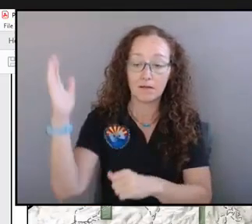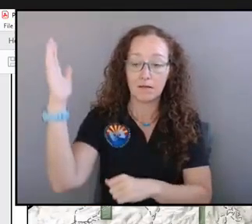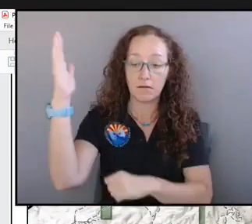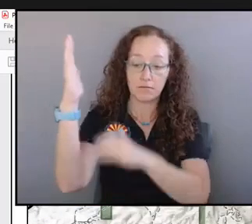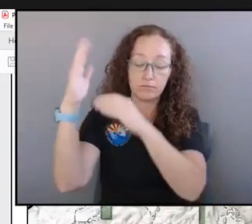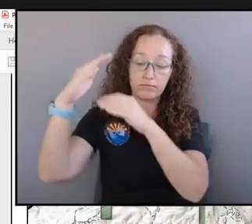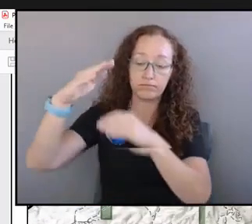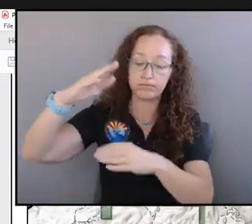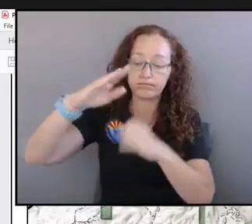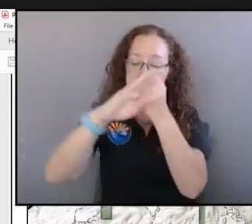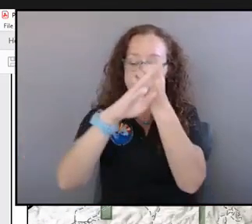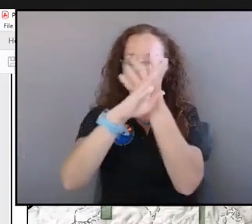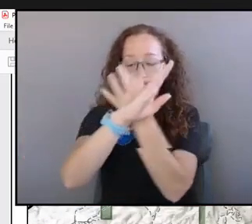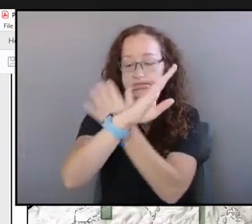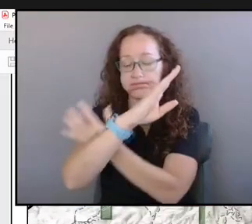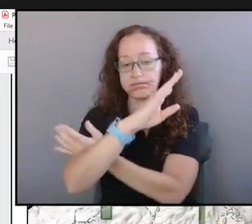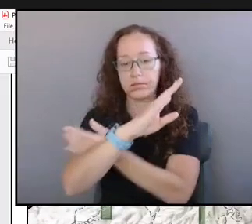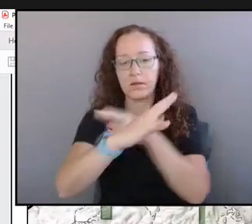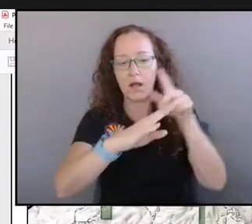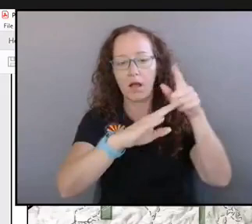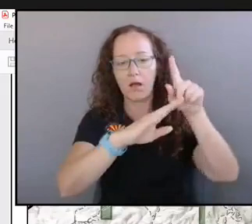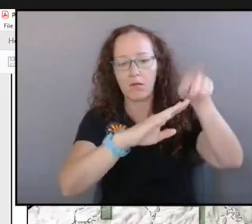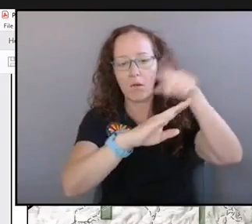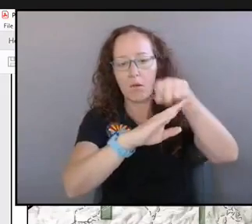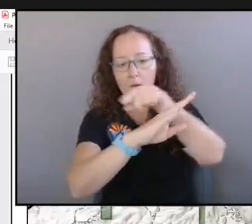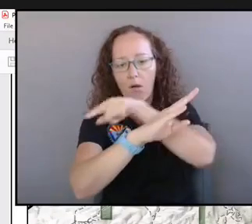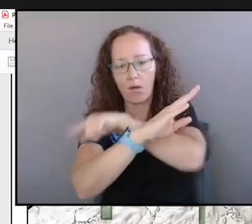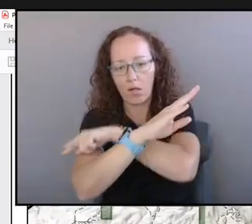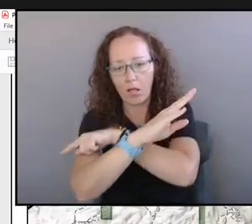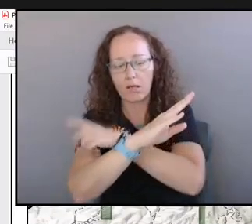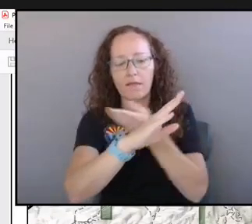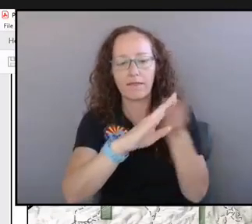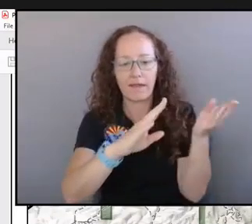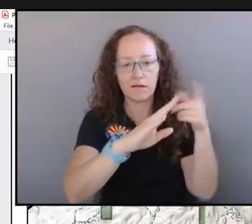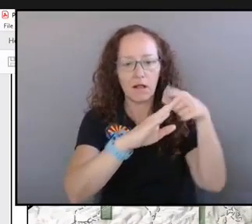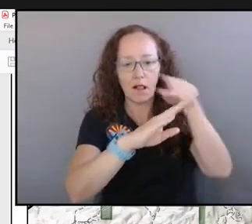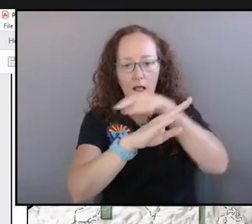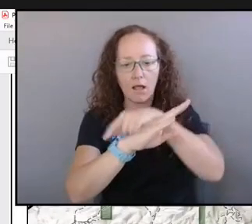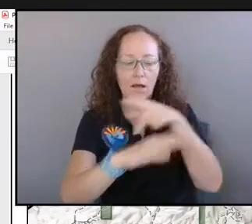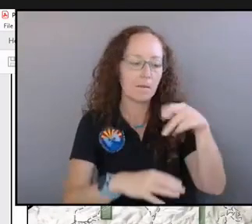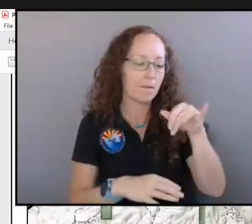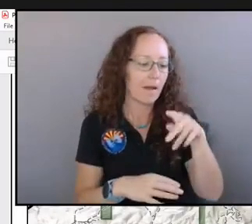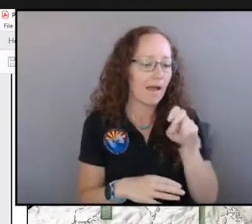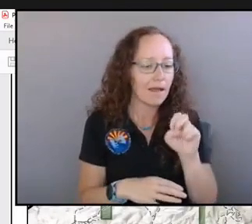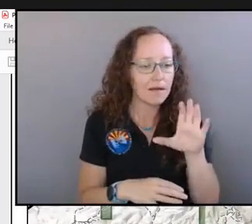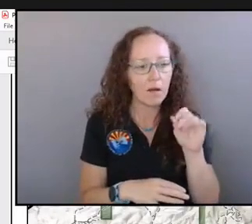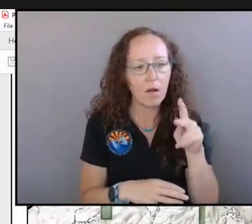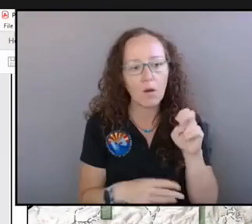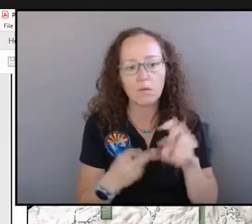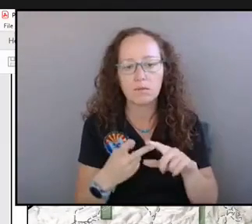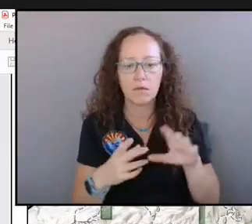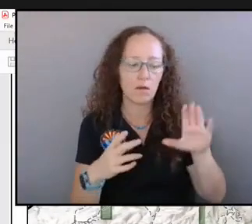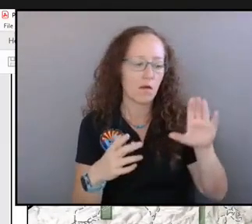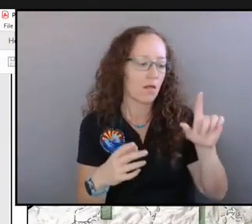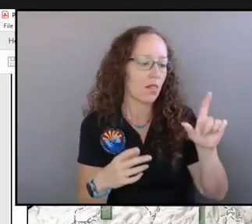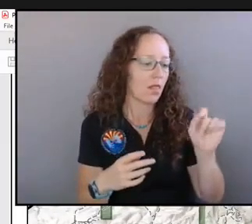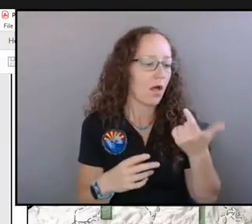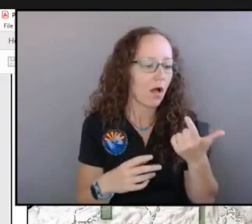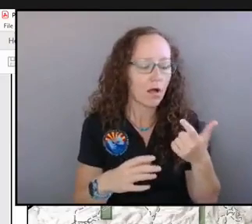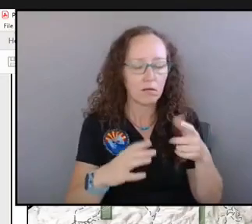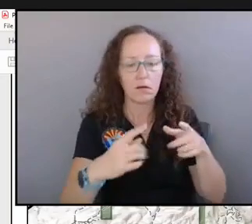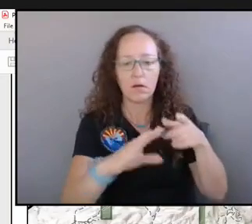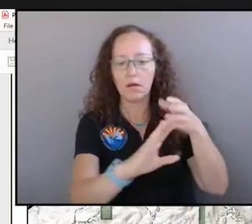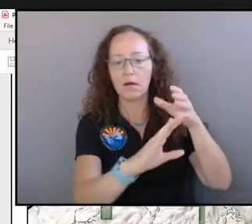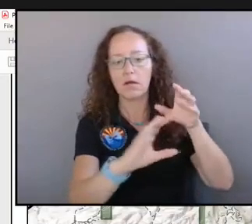be pine cones, can be logs, can even be rocks dragging burning material down with them. It can